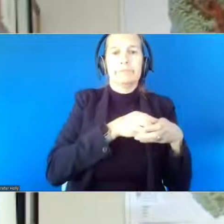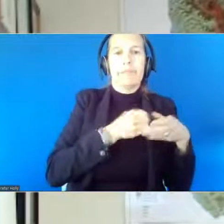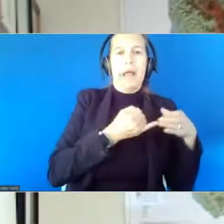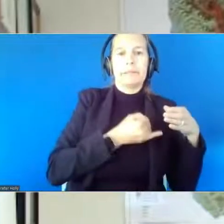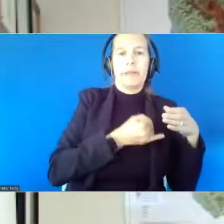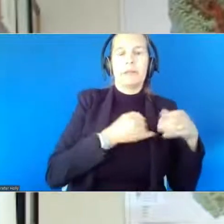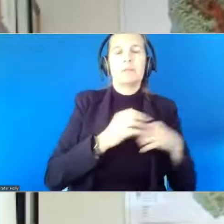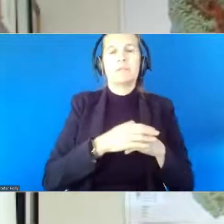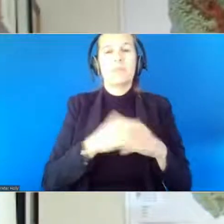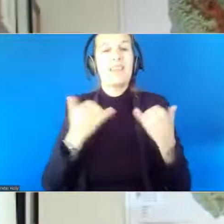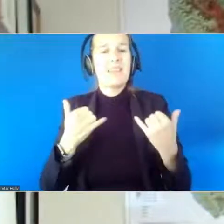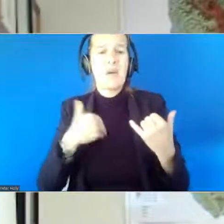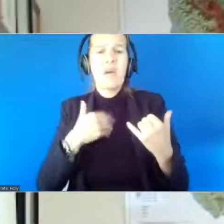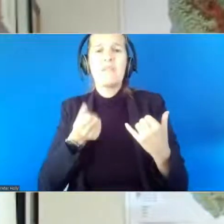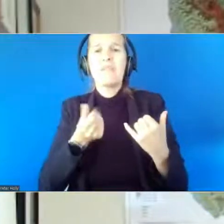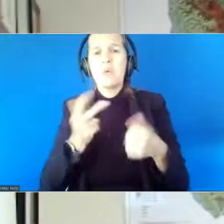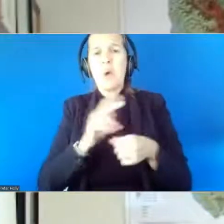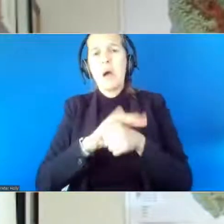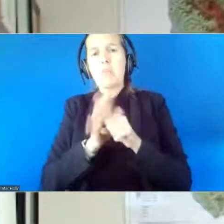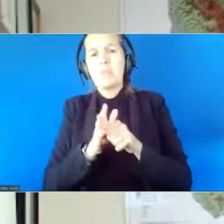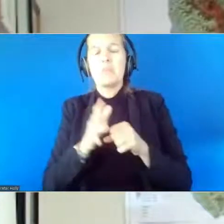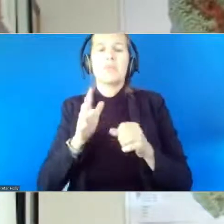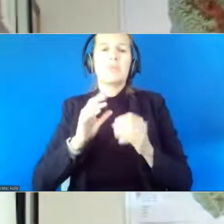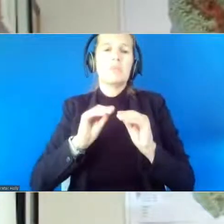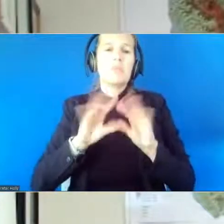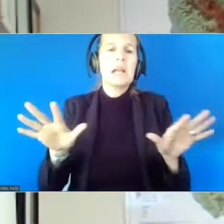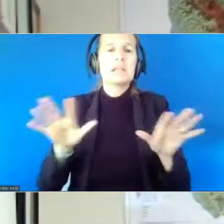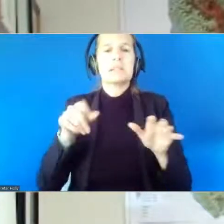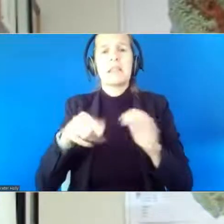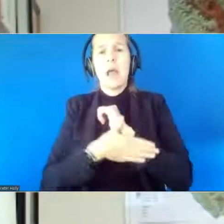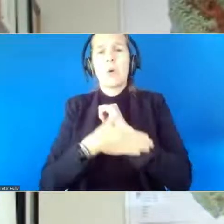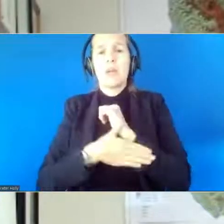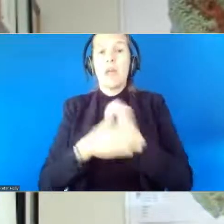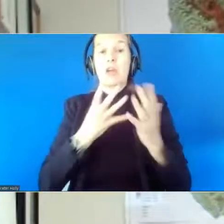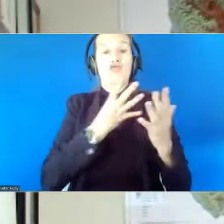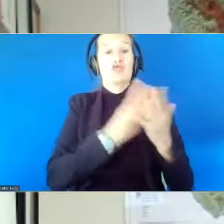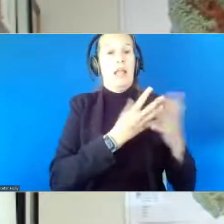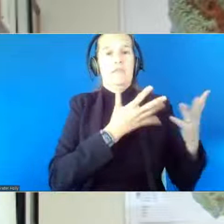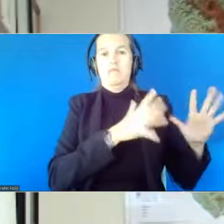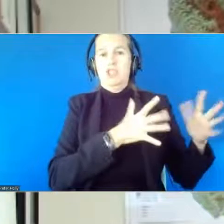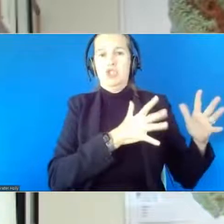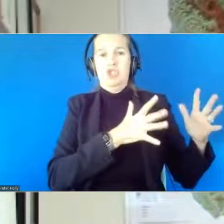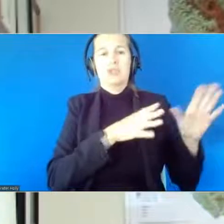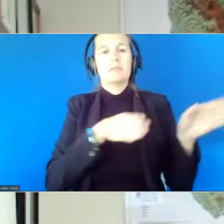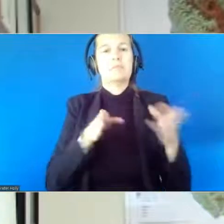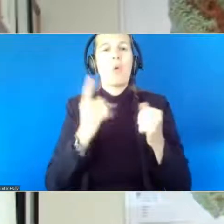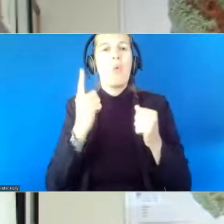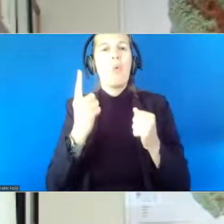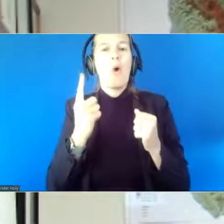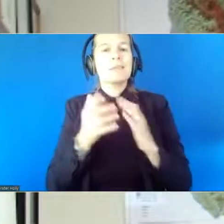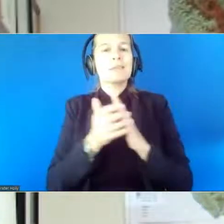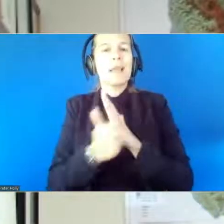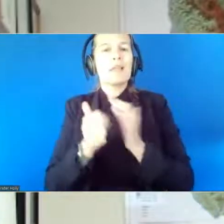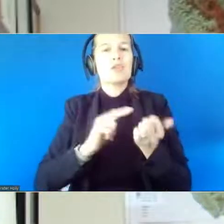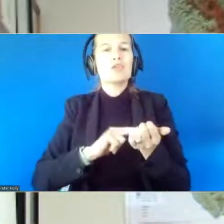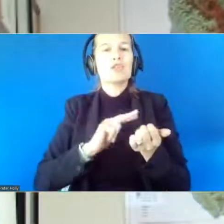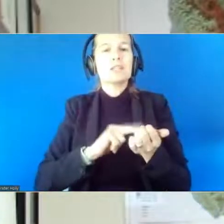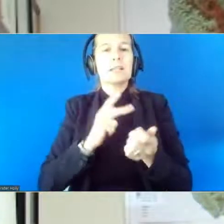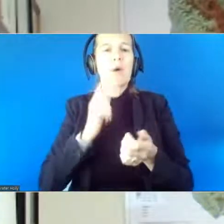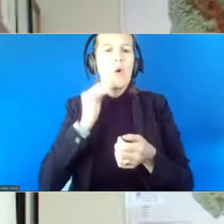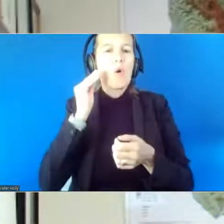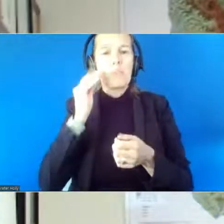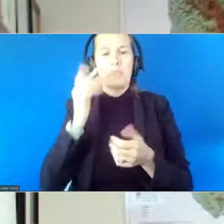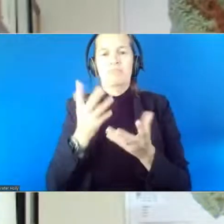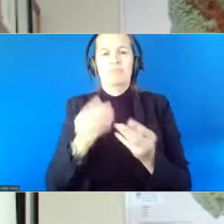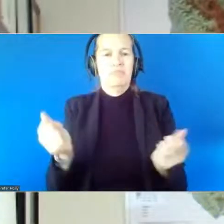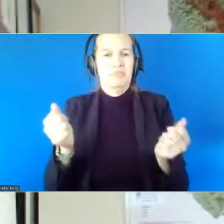county, but luckily the jail outbreak has ended and one skilled nursing facility outbreak has resolved.